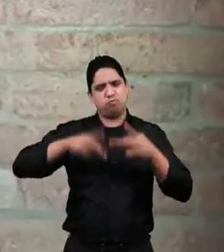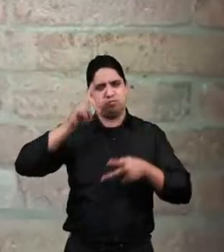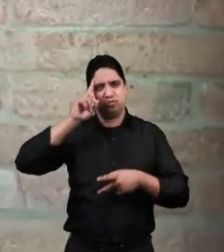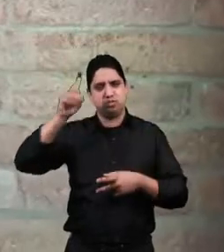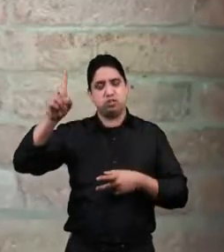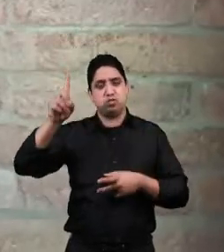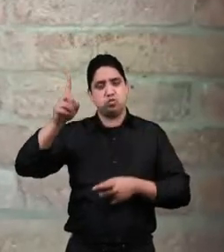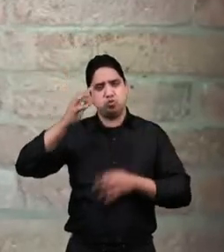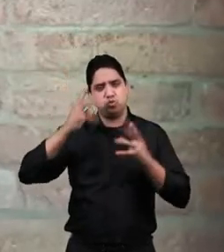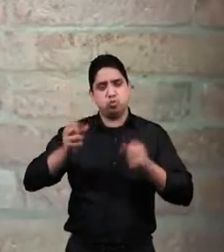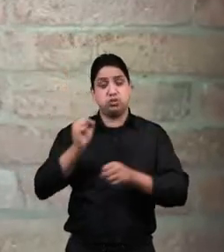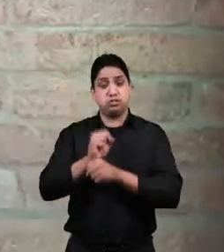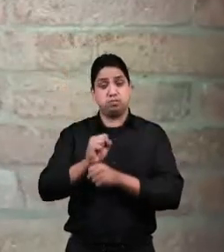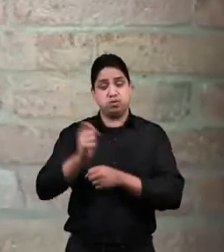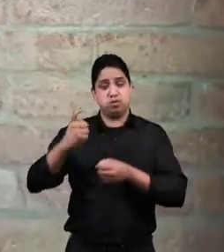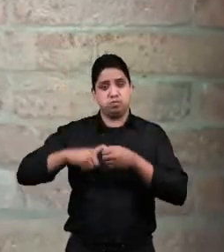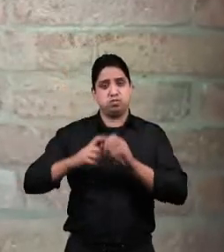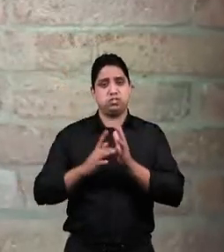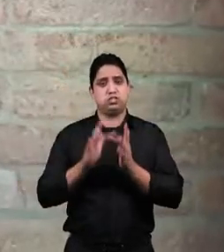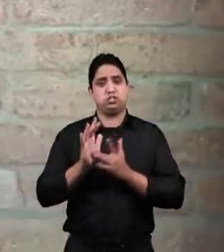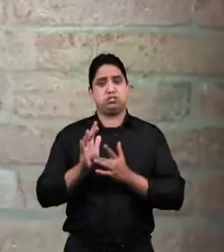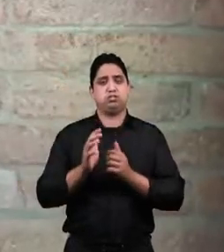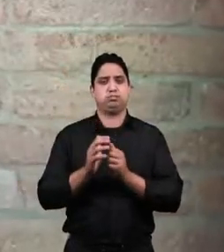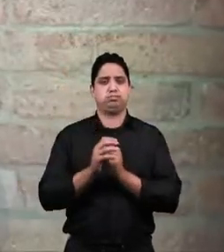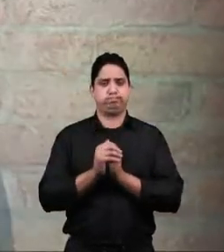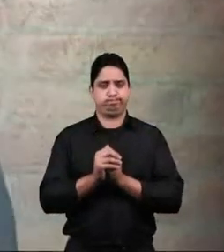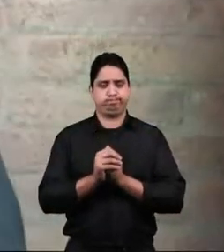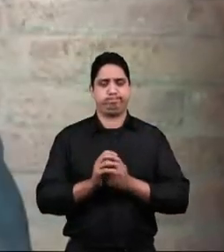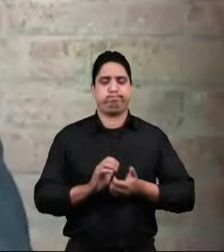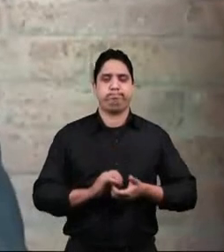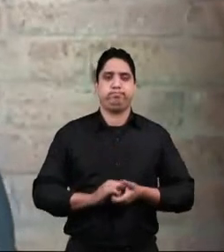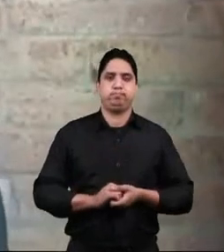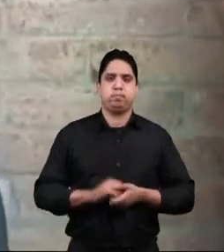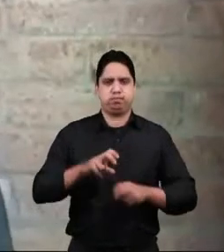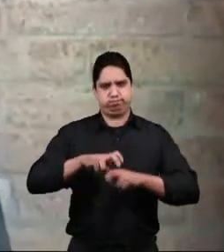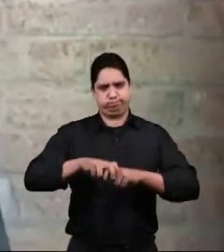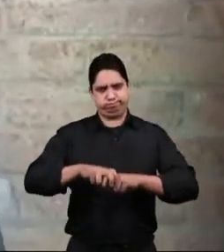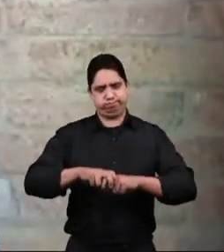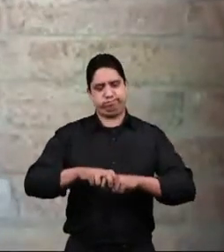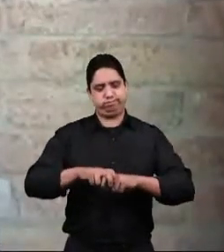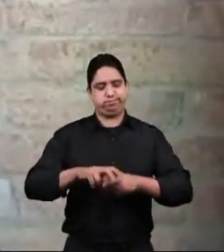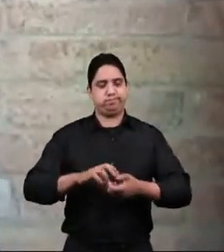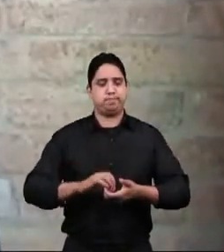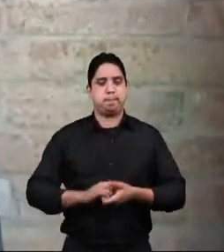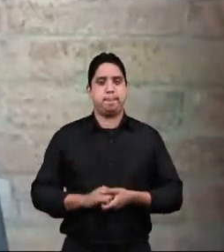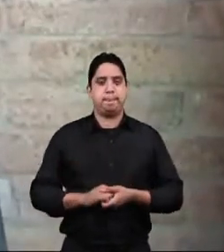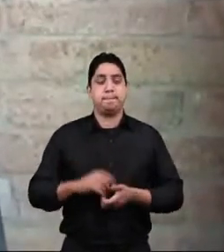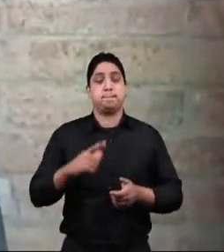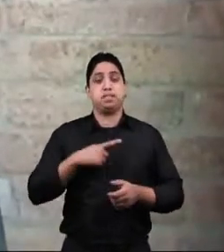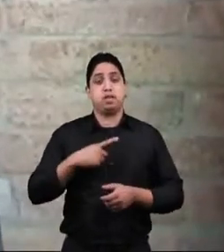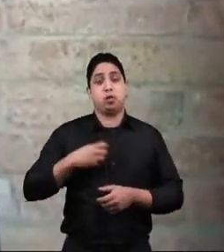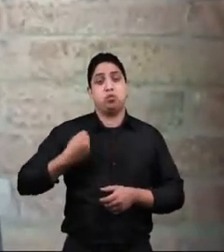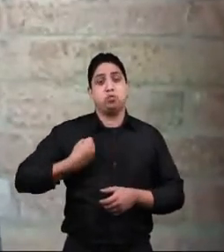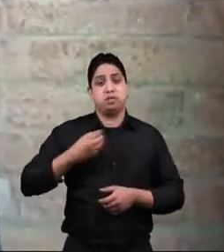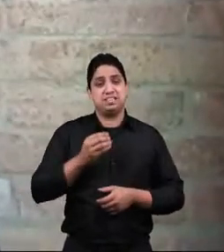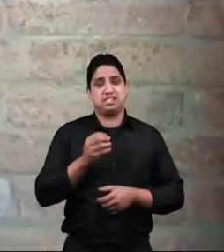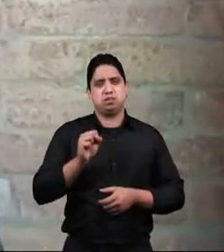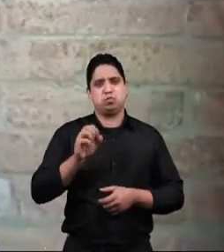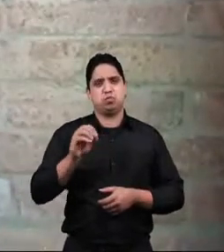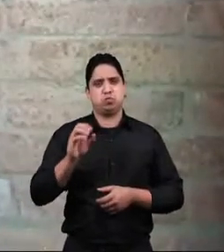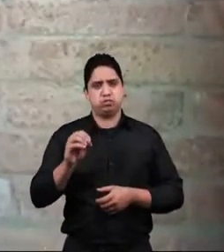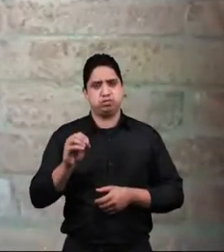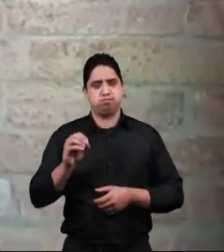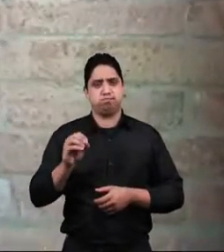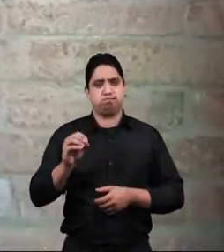the saving grace of the Lord Jesus, the love of God our eternal Father, and the sweet consolation of the